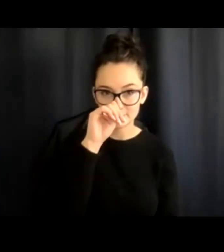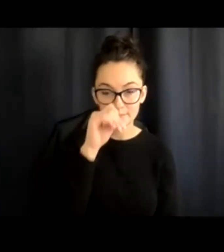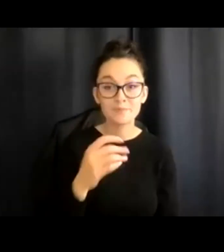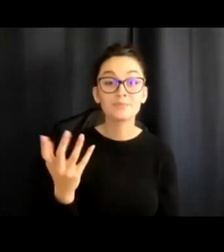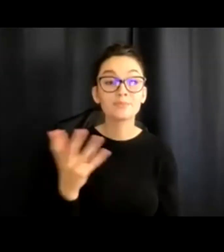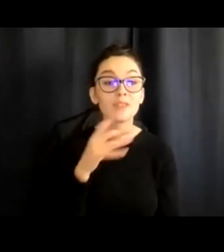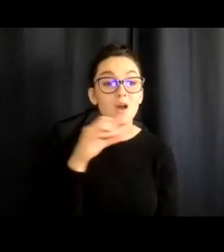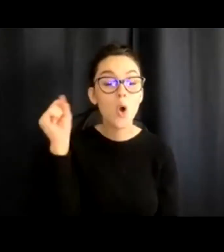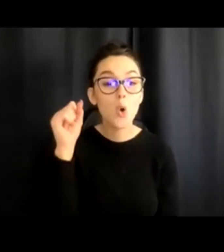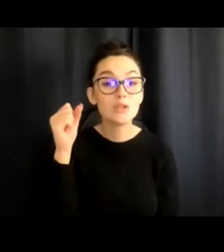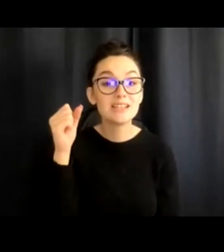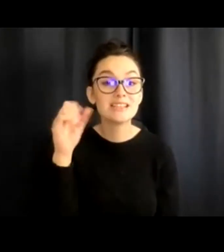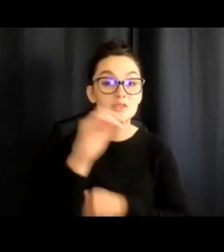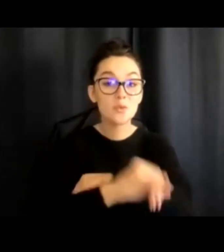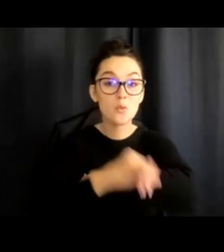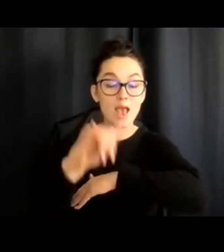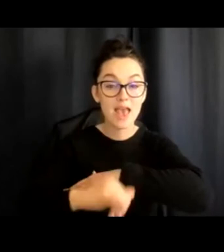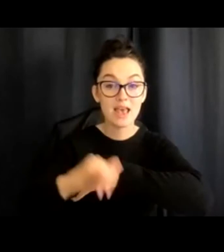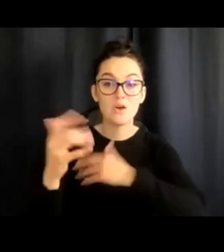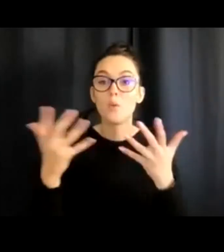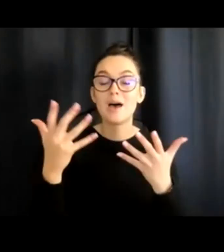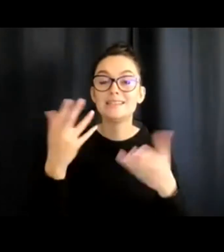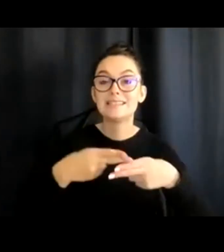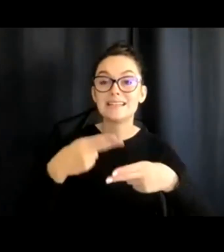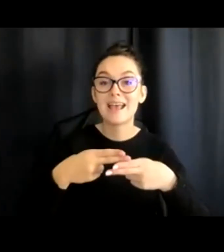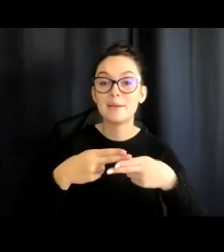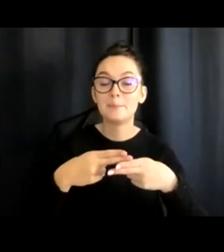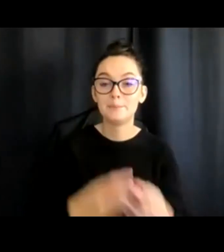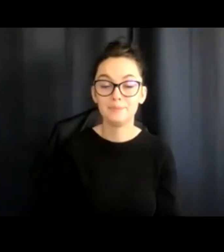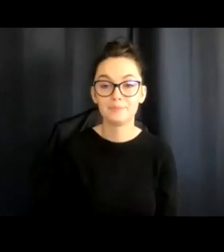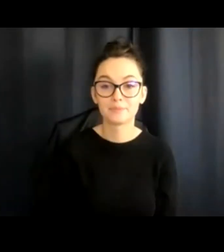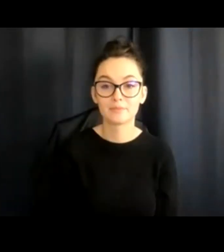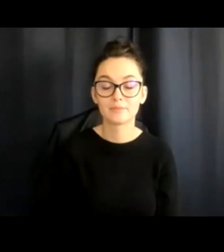the name of your oldest whale that you know and how old it is.